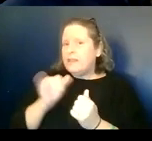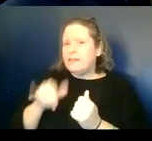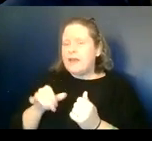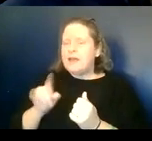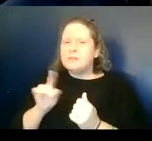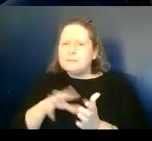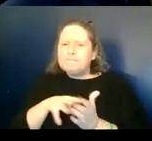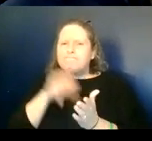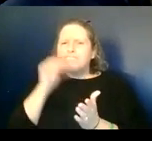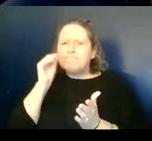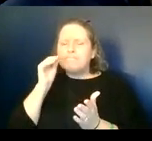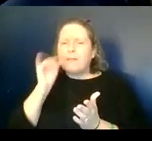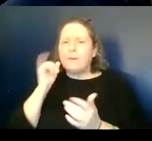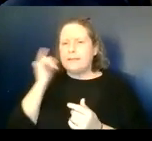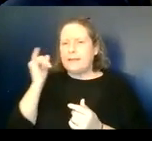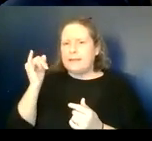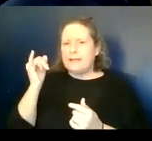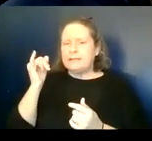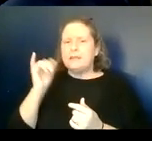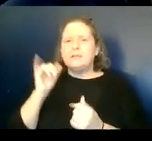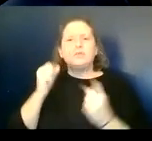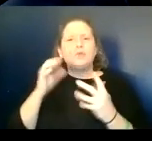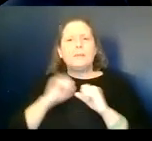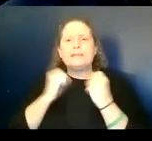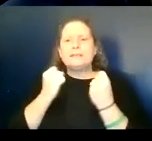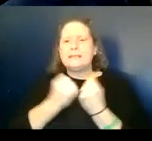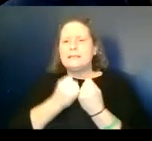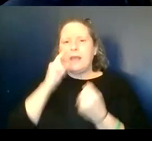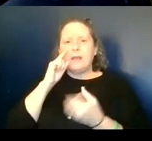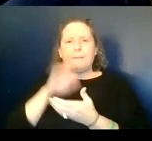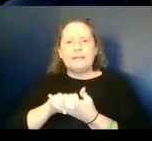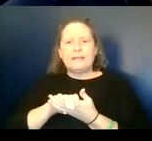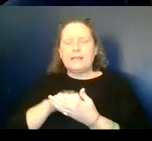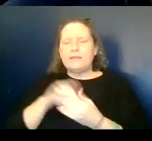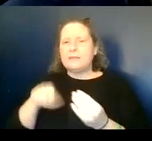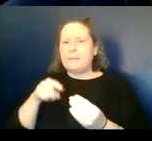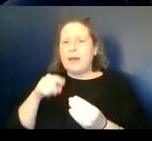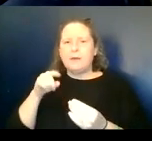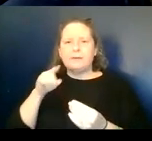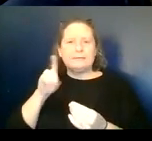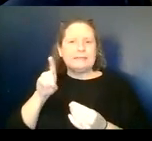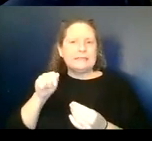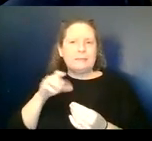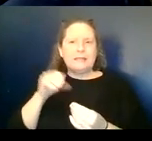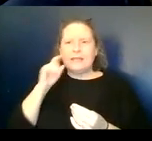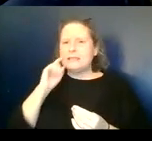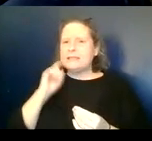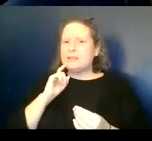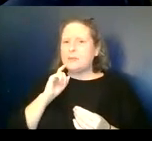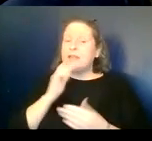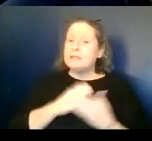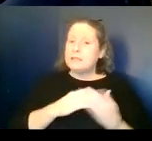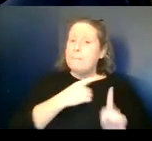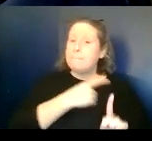And there are so many societal beliefs about disability and sexuality. Some are positive, some are